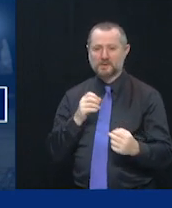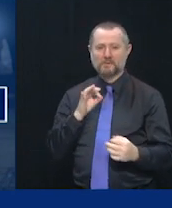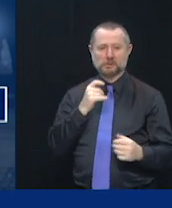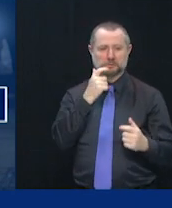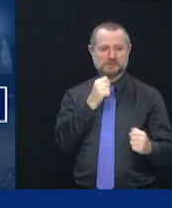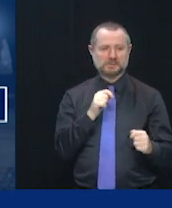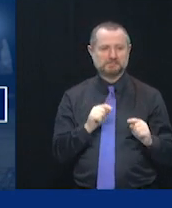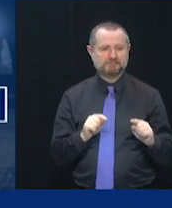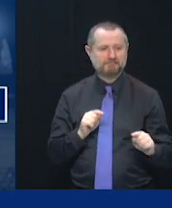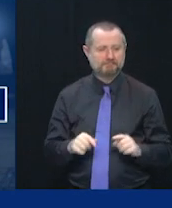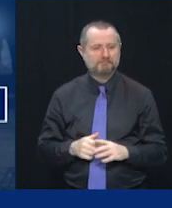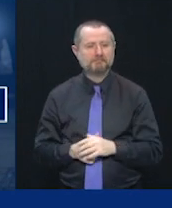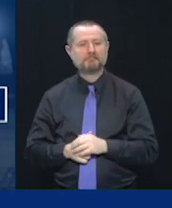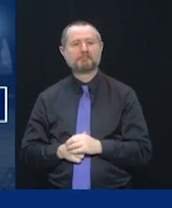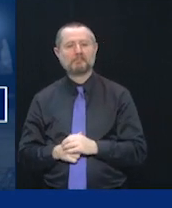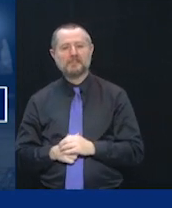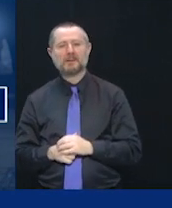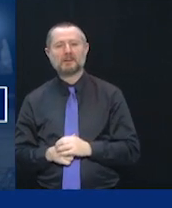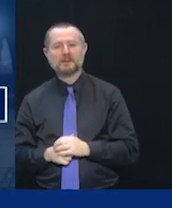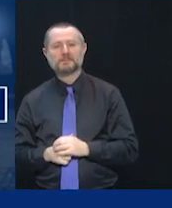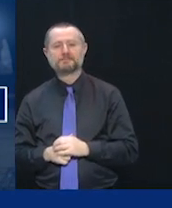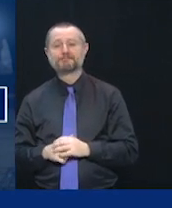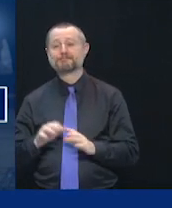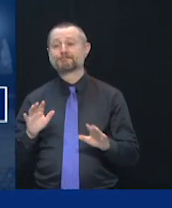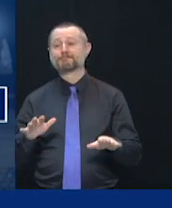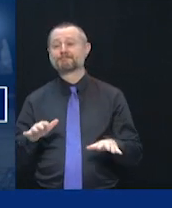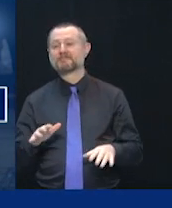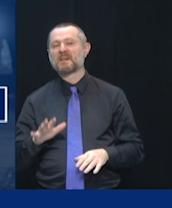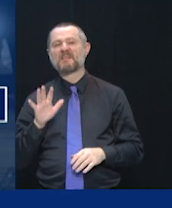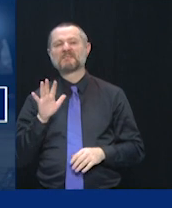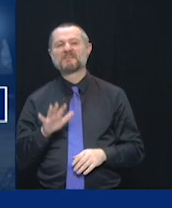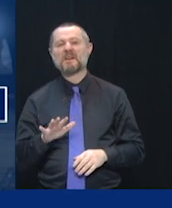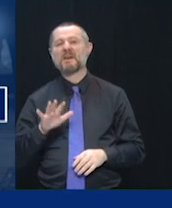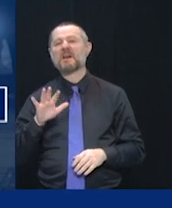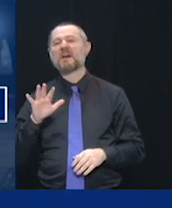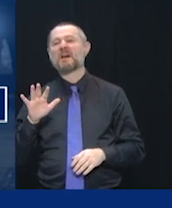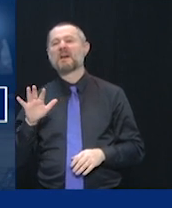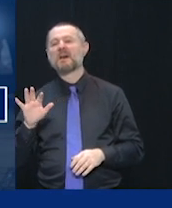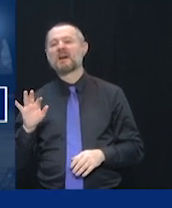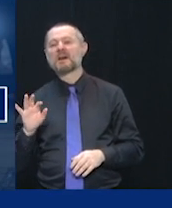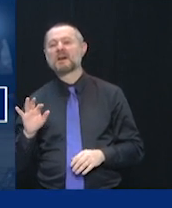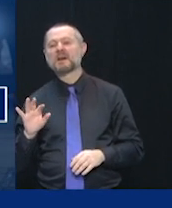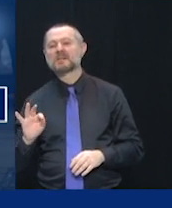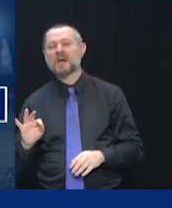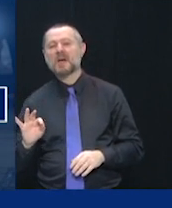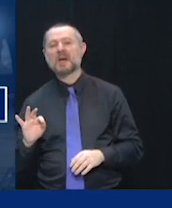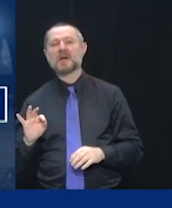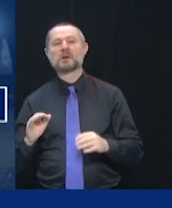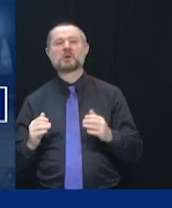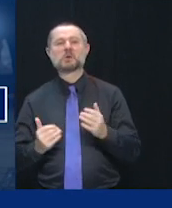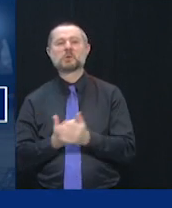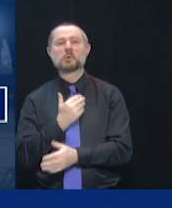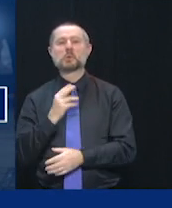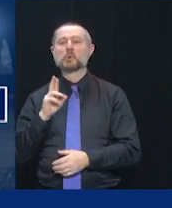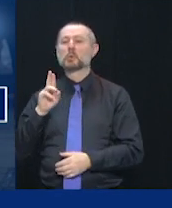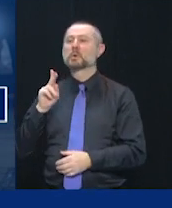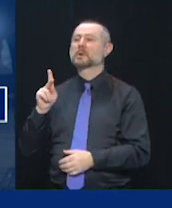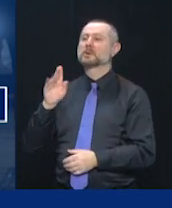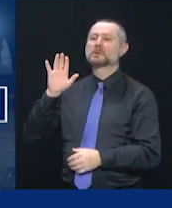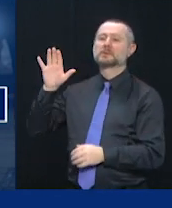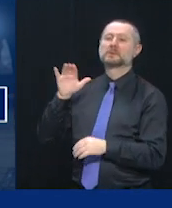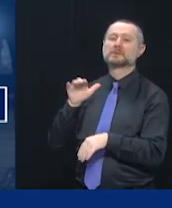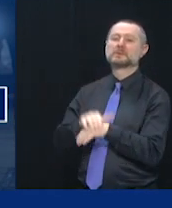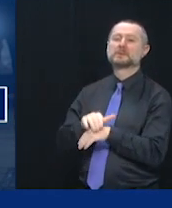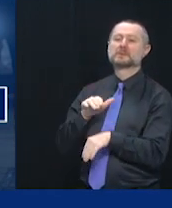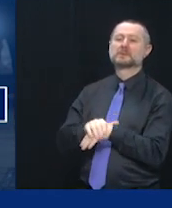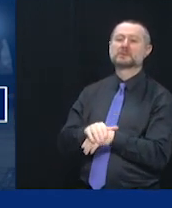We've identified 15 new variants of interest cases, 59 total UK